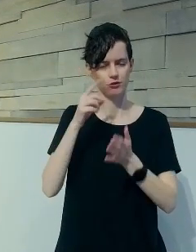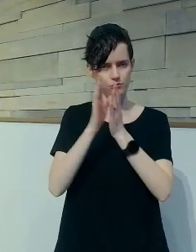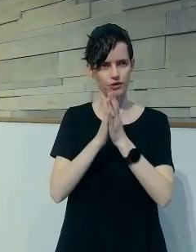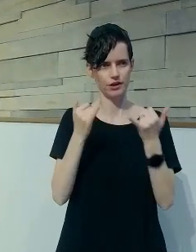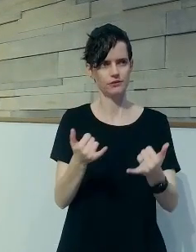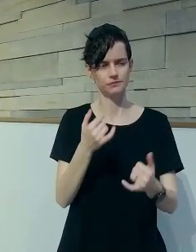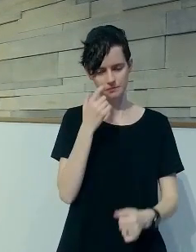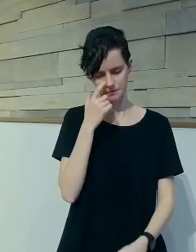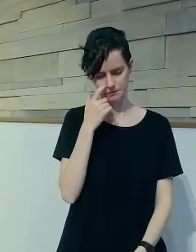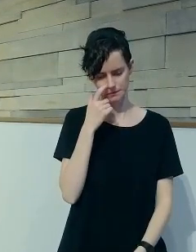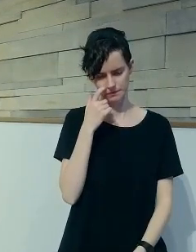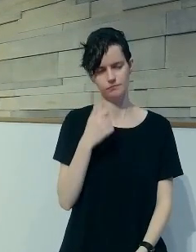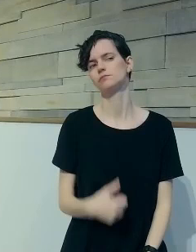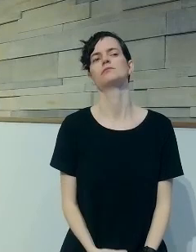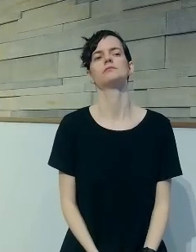prayer right now.